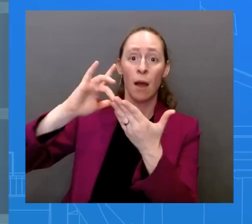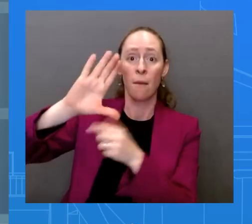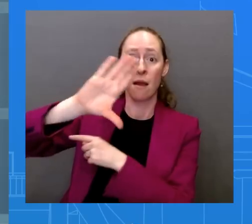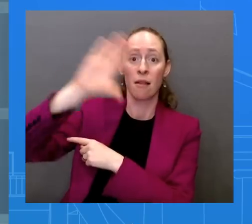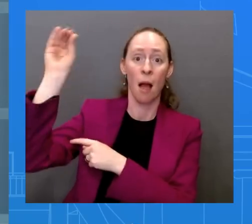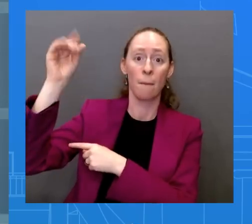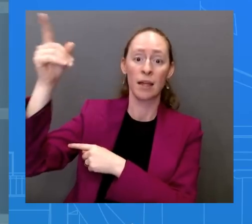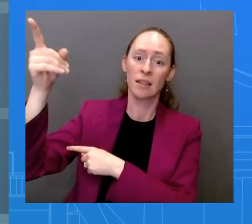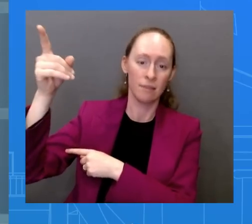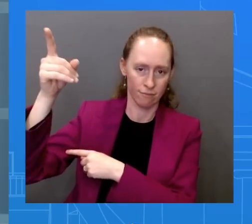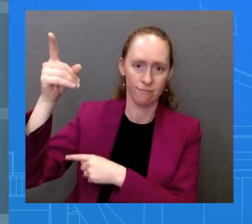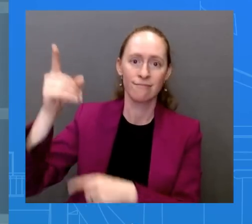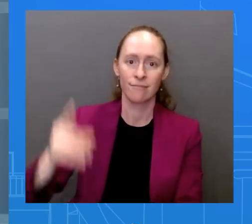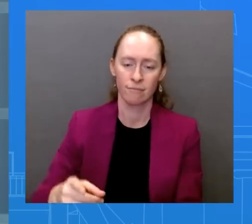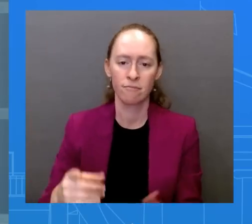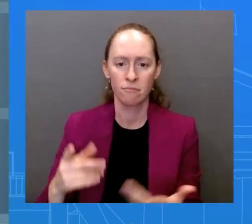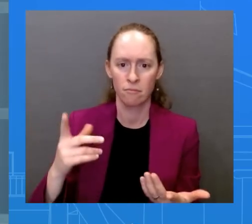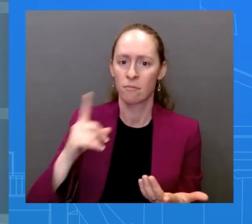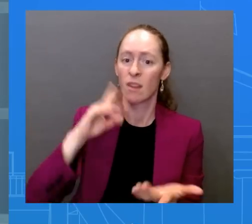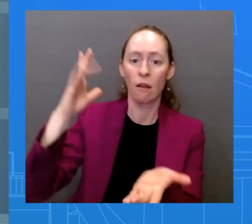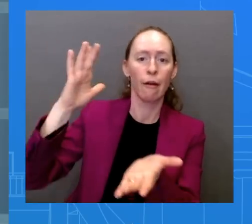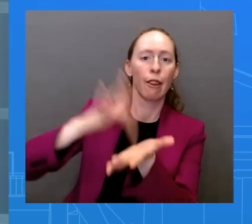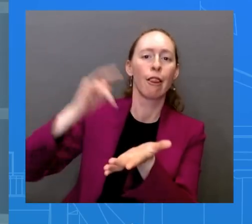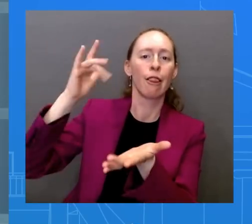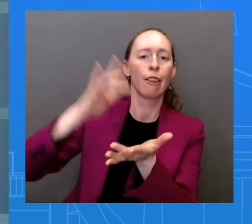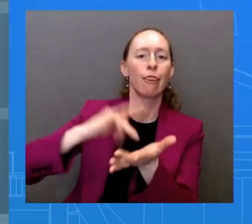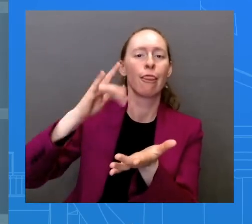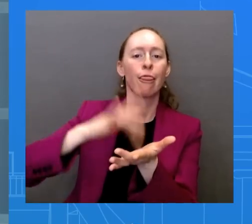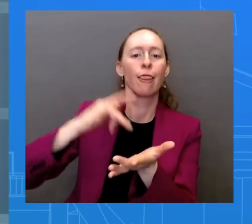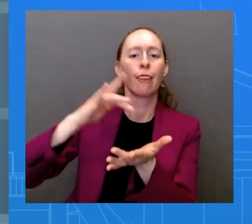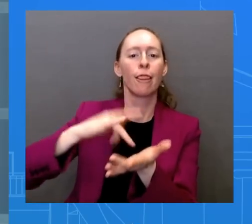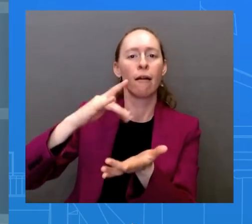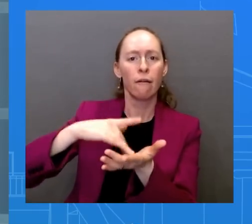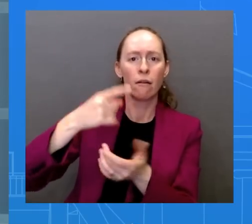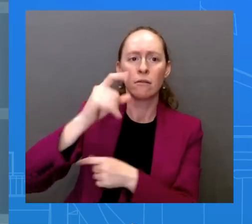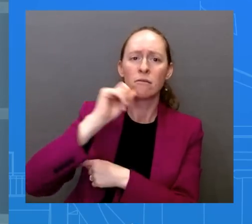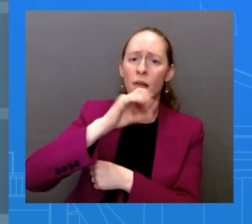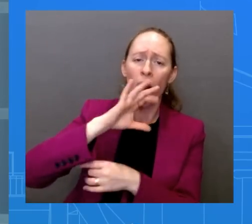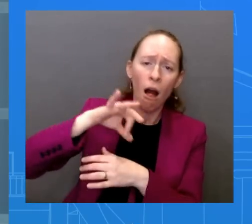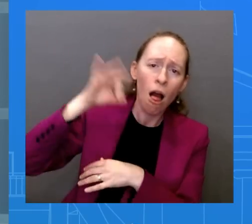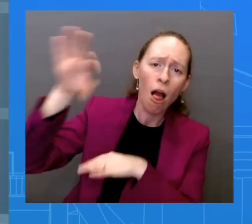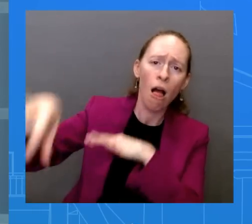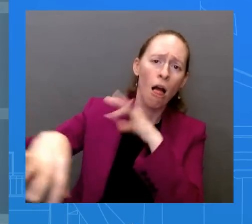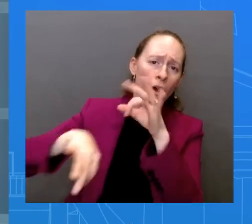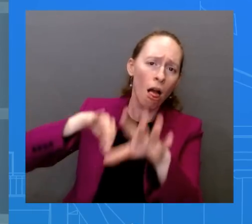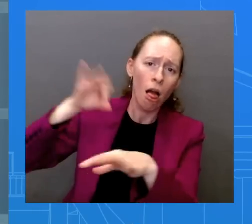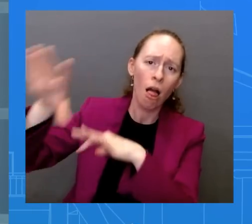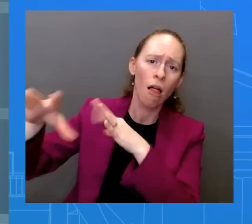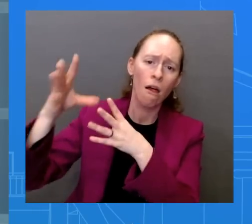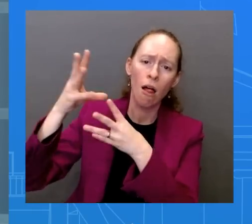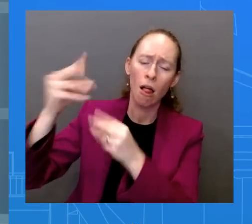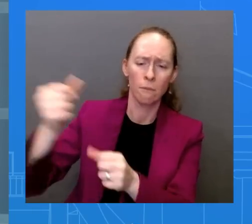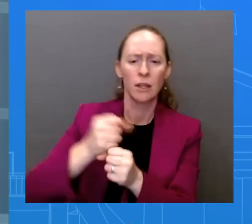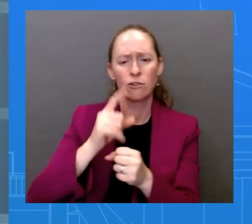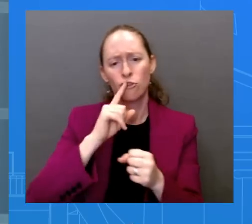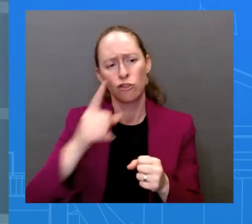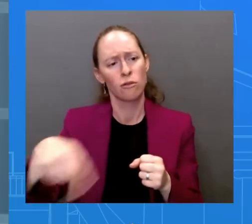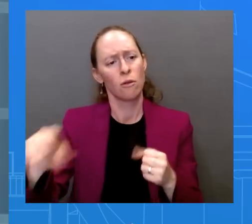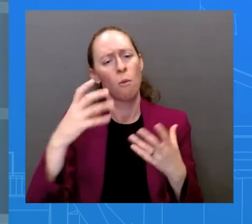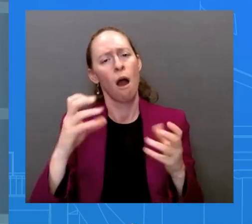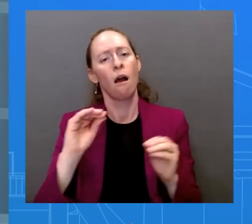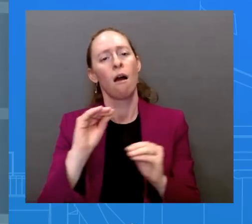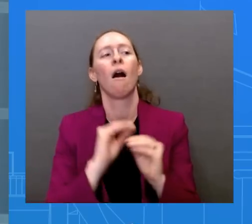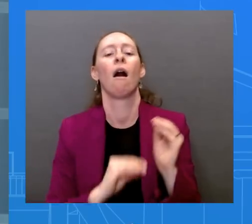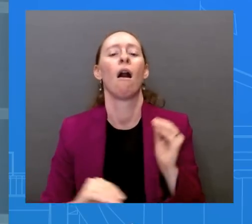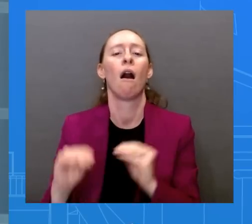upping cost for our seniors, right? And making sure that we give them a little bit of breathing room. And you know, we have